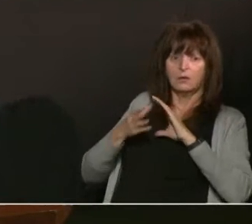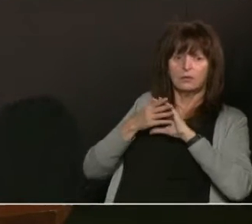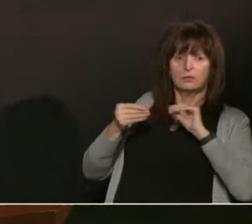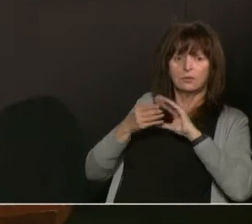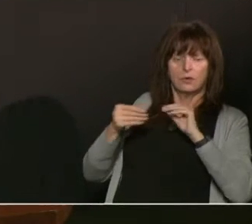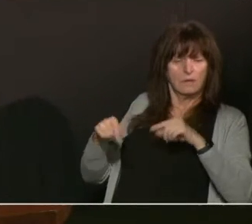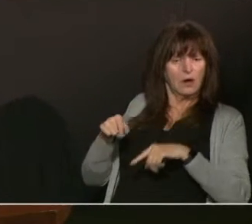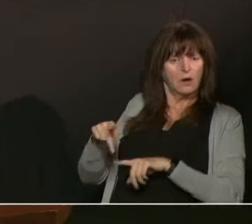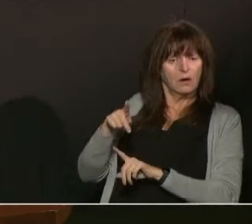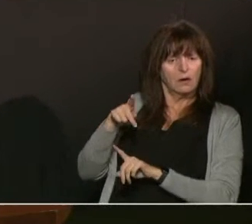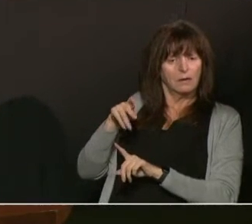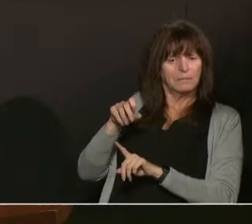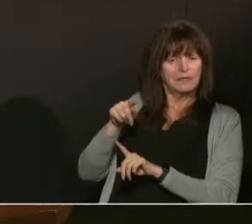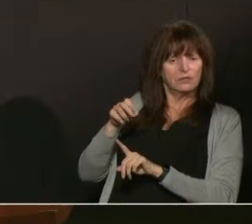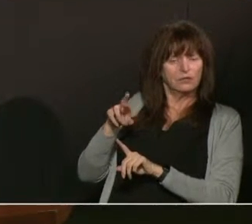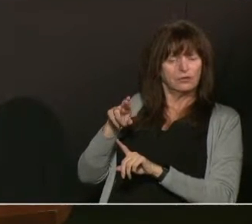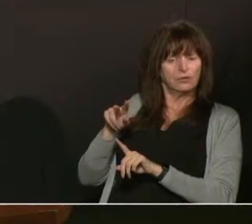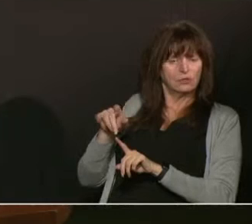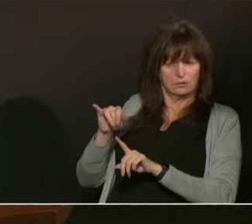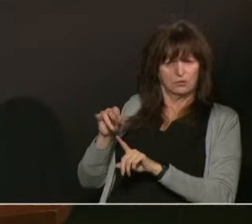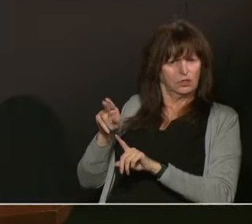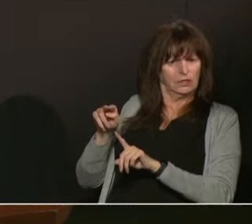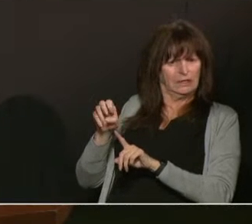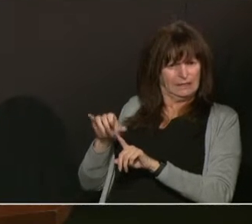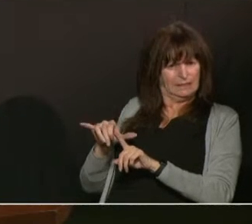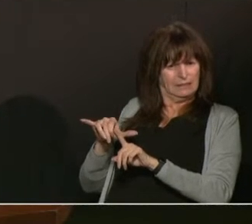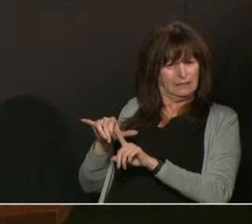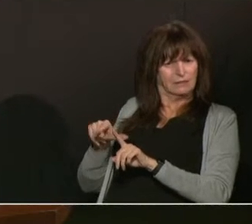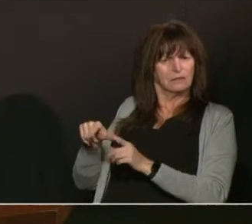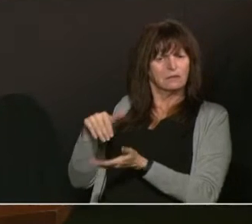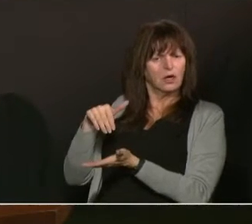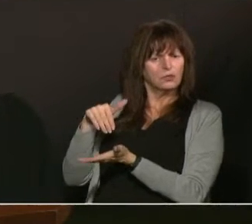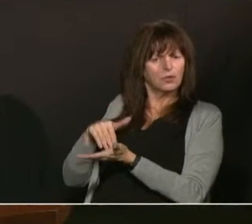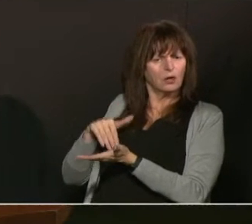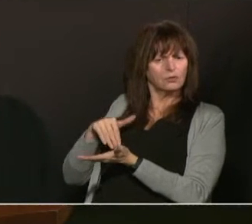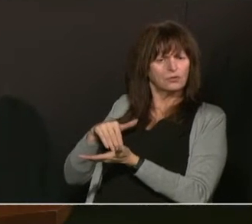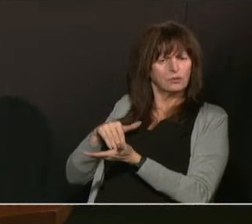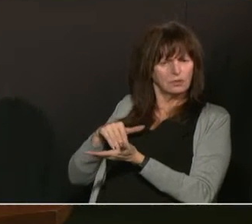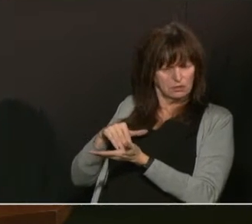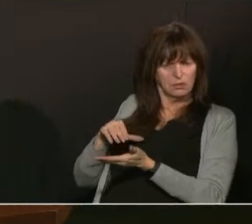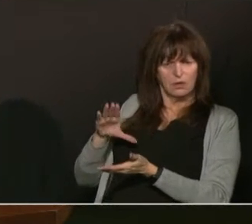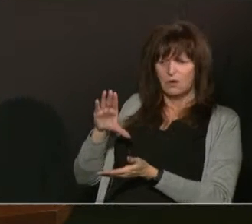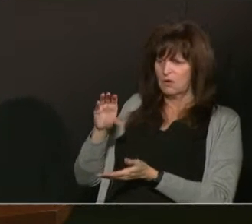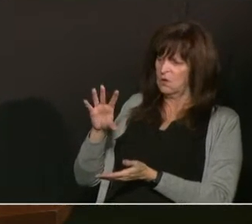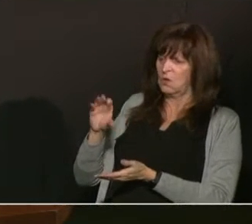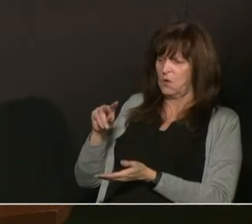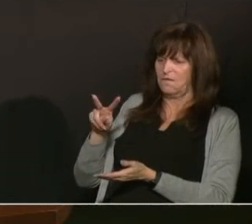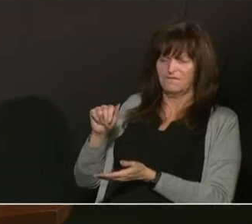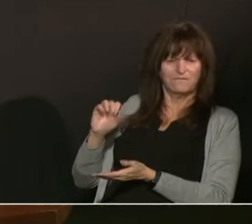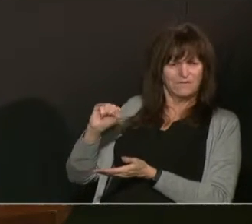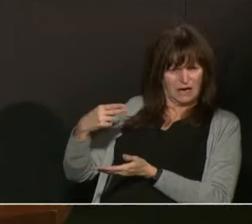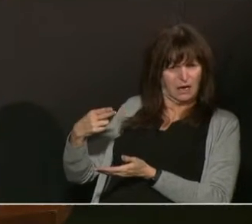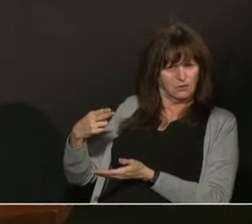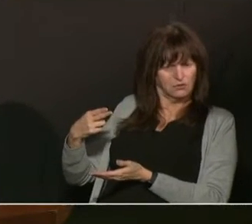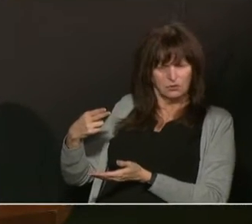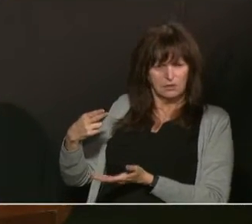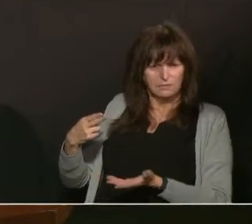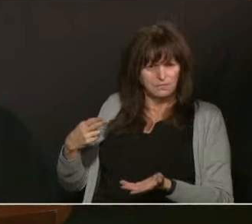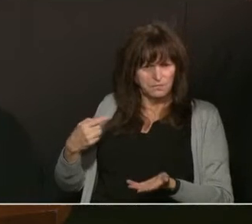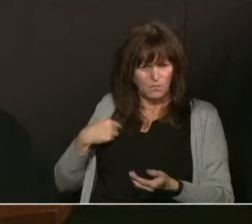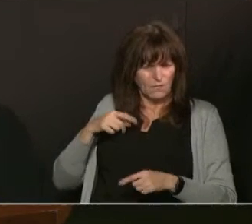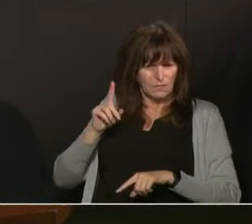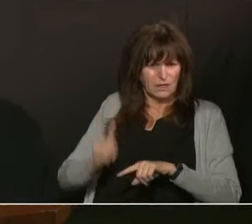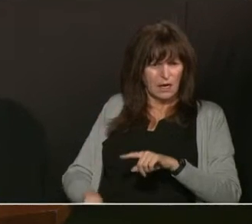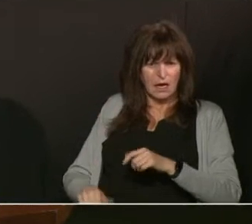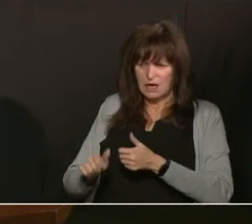saying, look, we can't keep doing all this isolating of close contacts because it could grind society to a halt, whether it's healthcare workers,